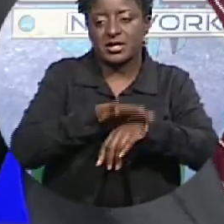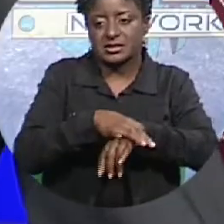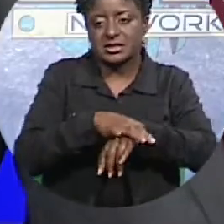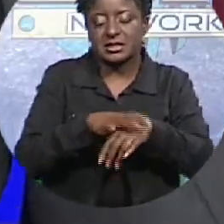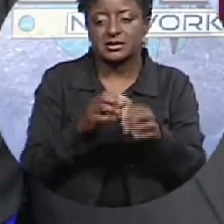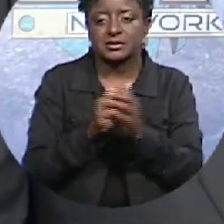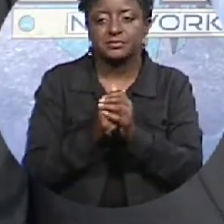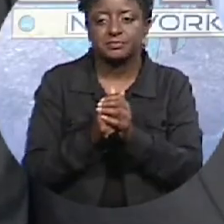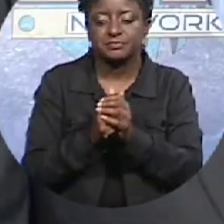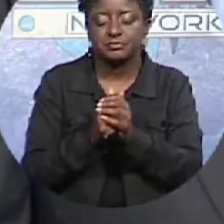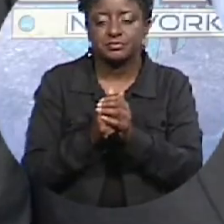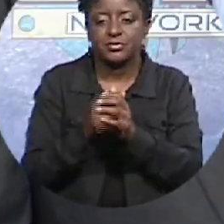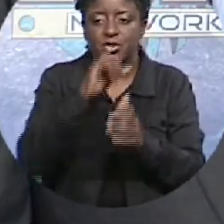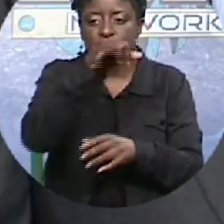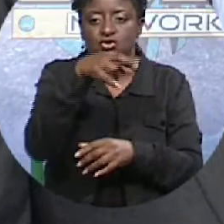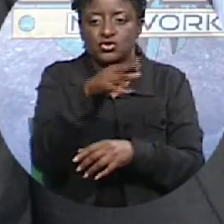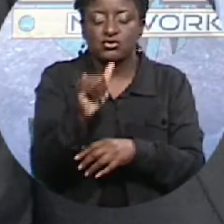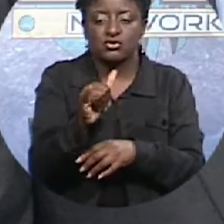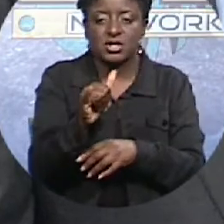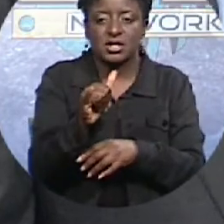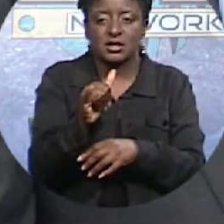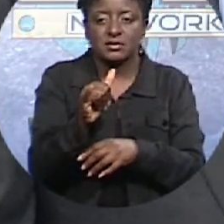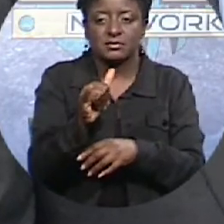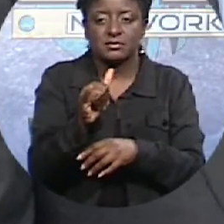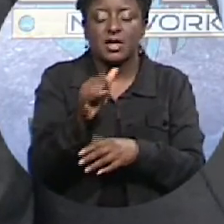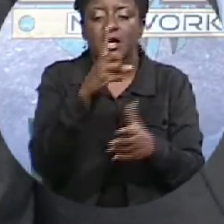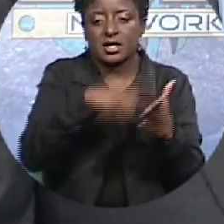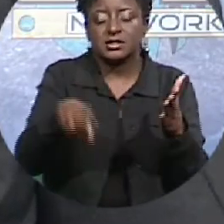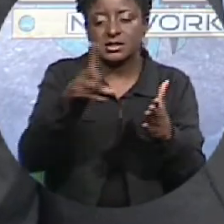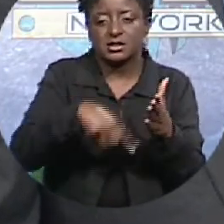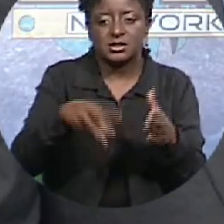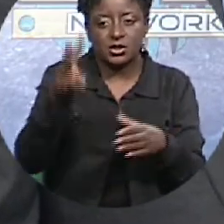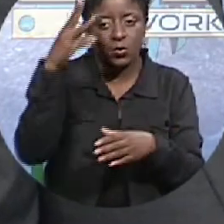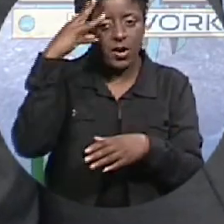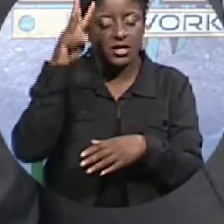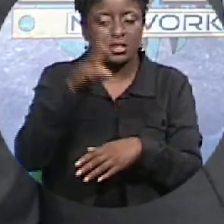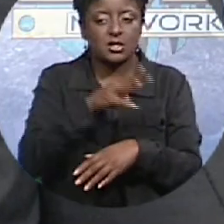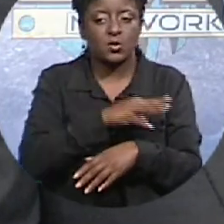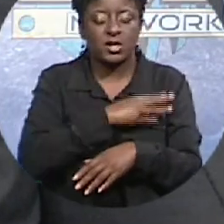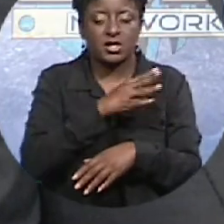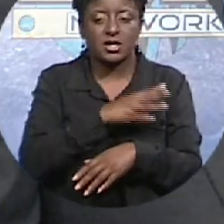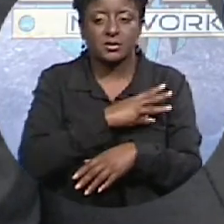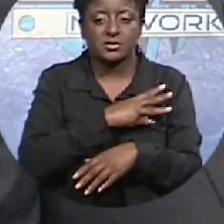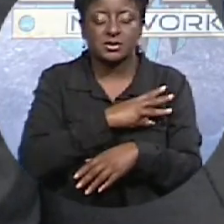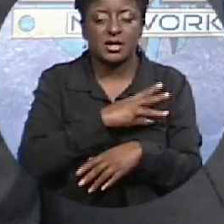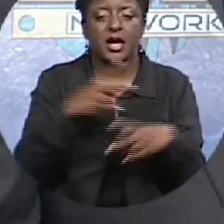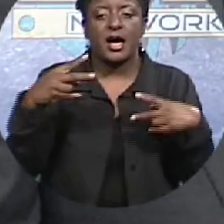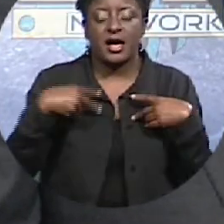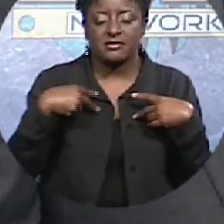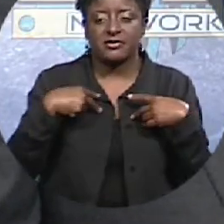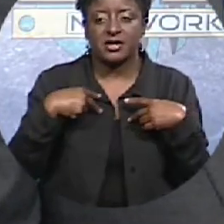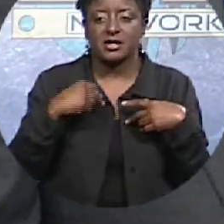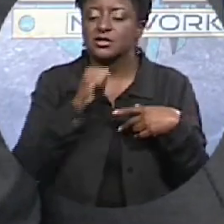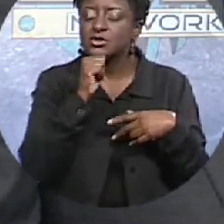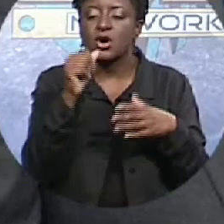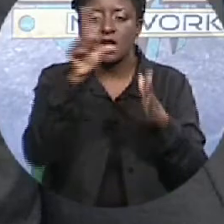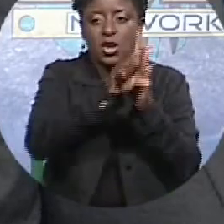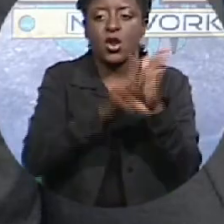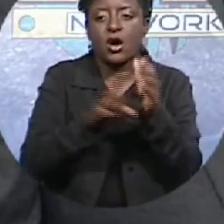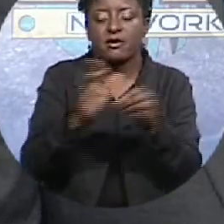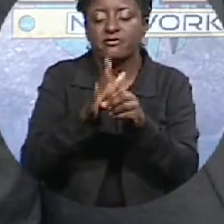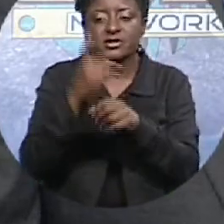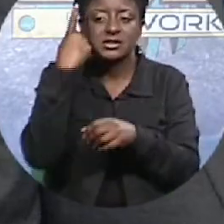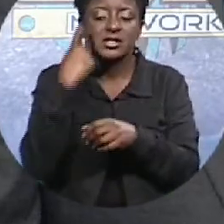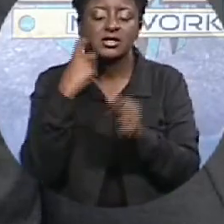Watkins. A jury has convicted Wendell Williams, also known as MacGyver, of having unlawful sex with an 8-year-old